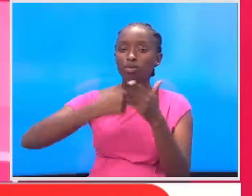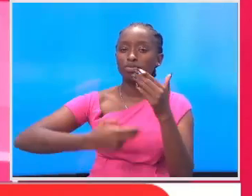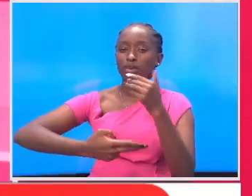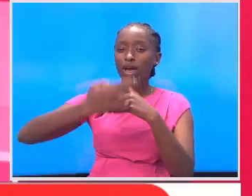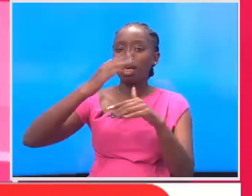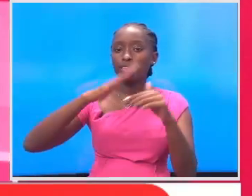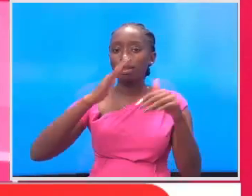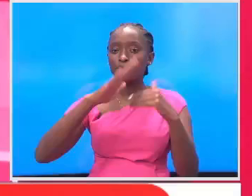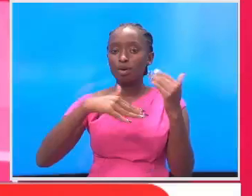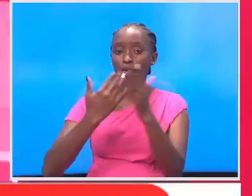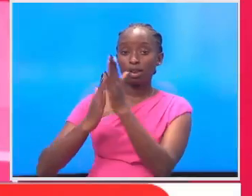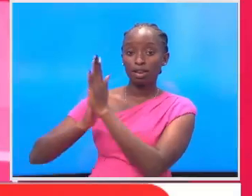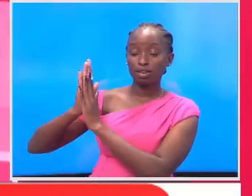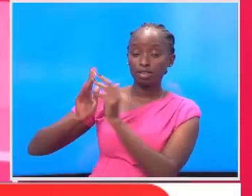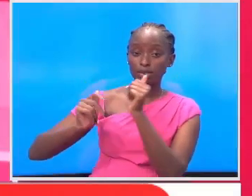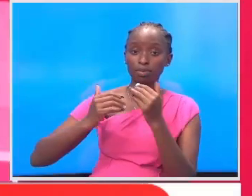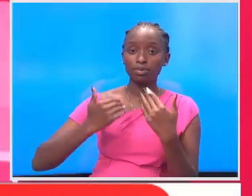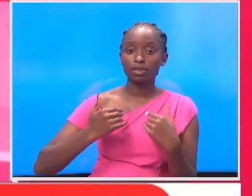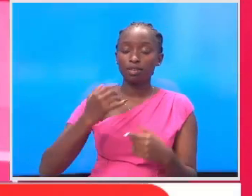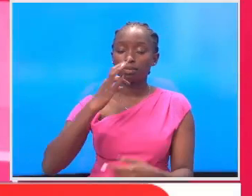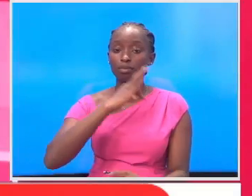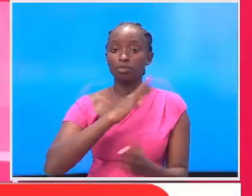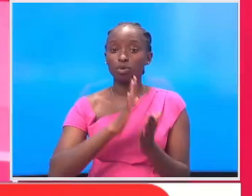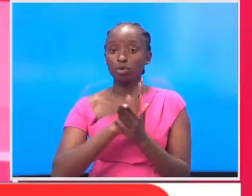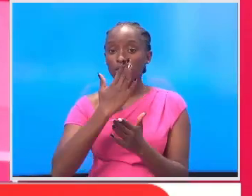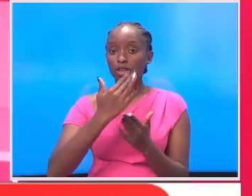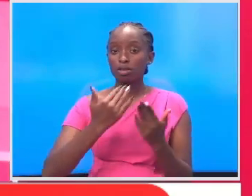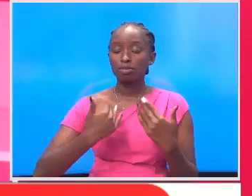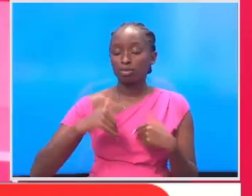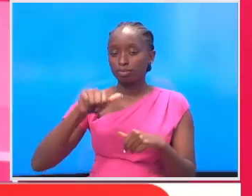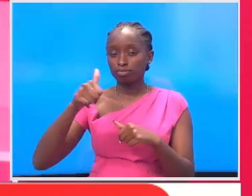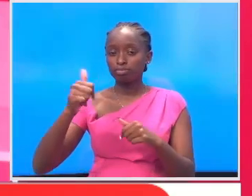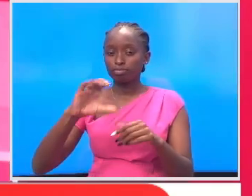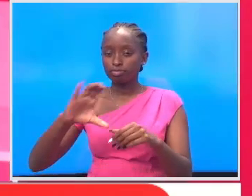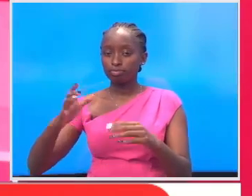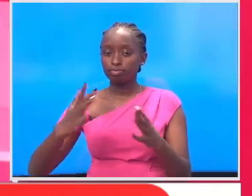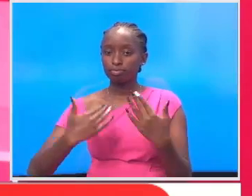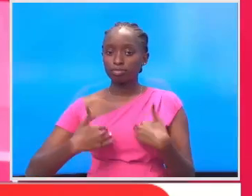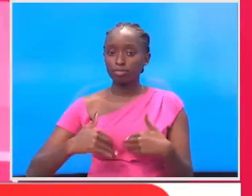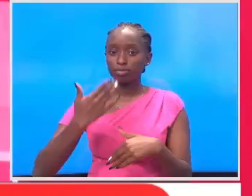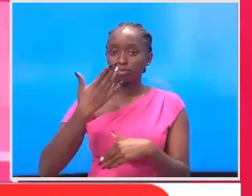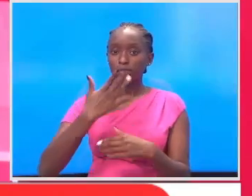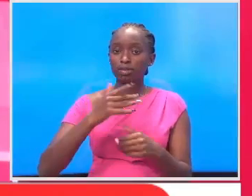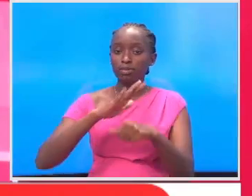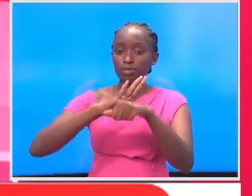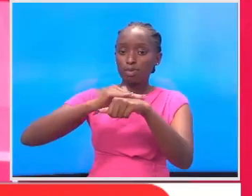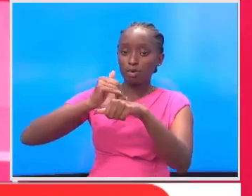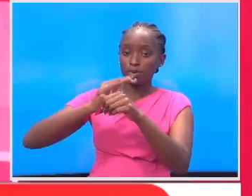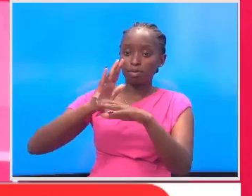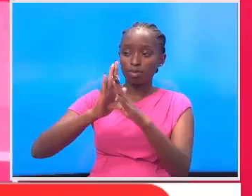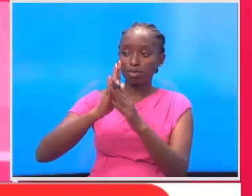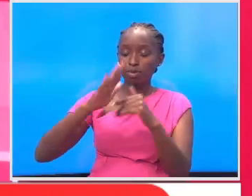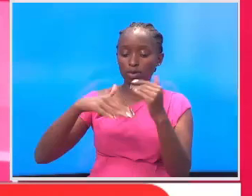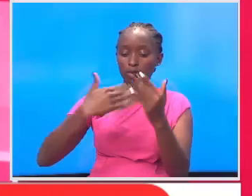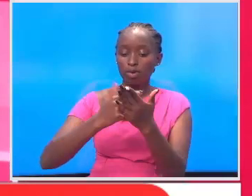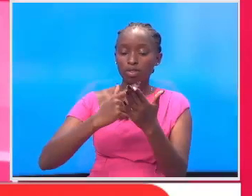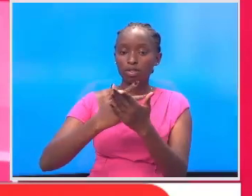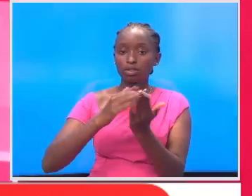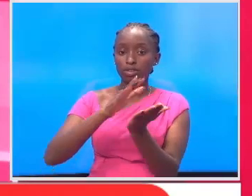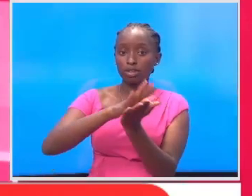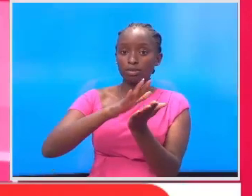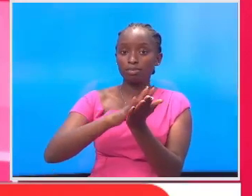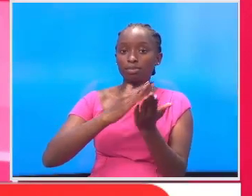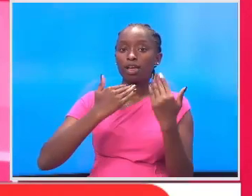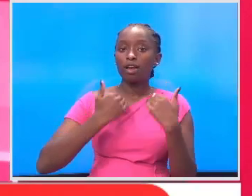income. He, however, says subsidiaries in the other countries are holding up the fort for the bank, where Kenya